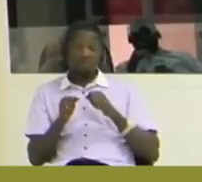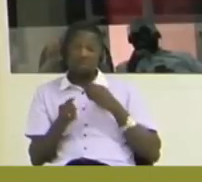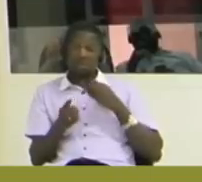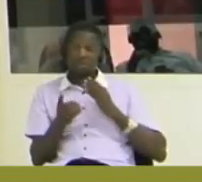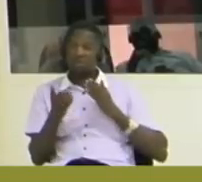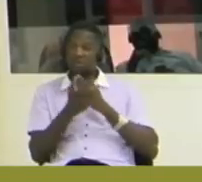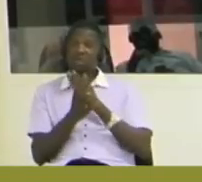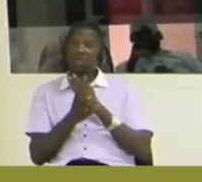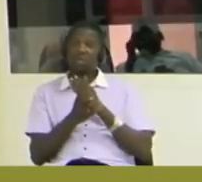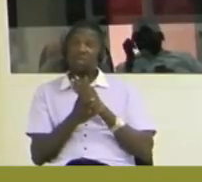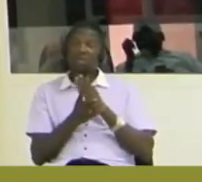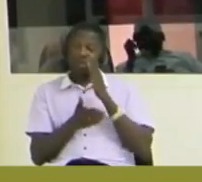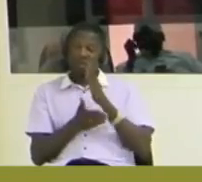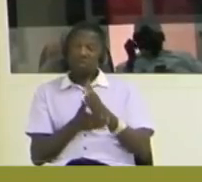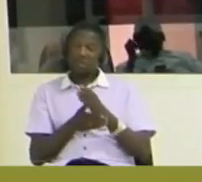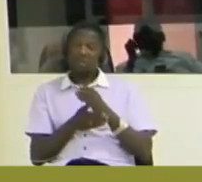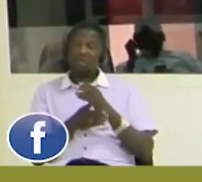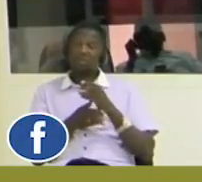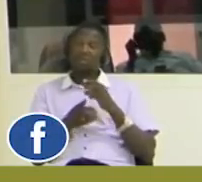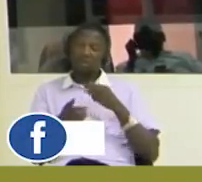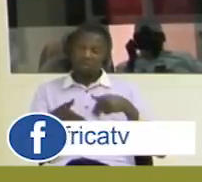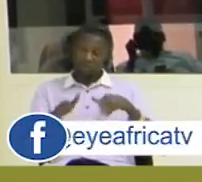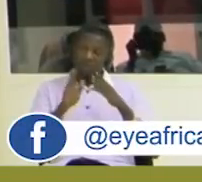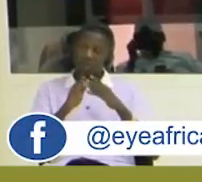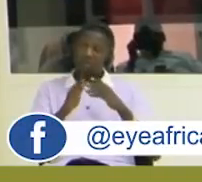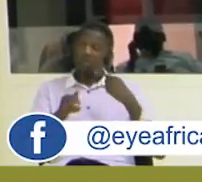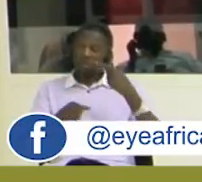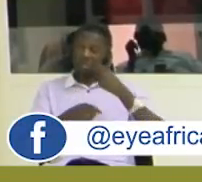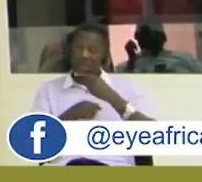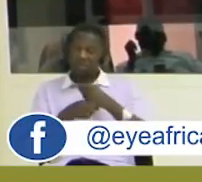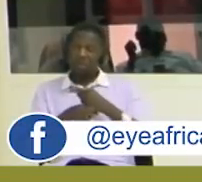for further transfer elsewhere. No.